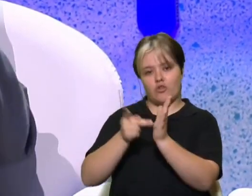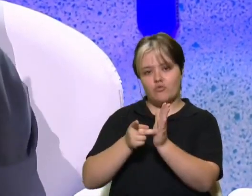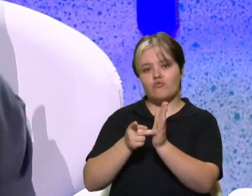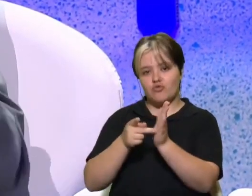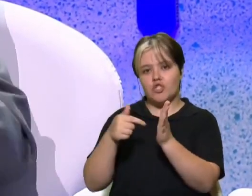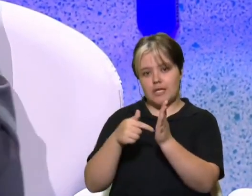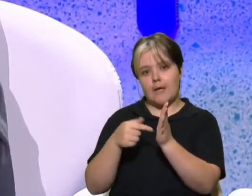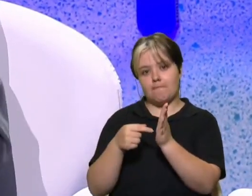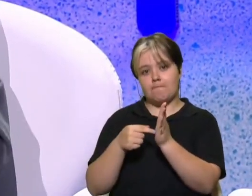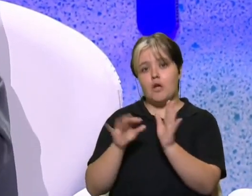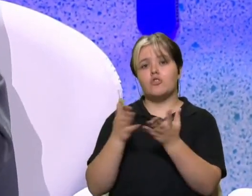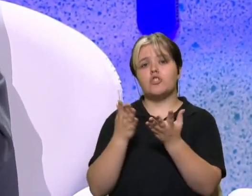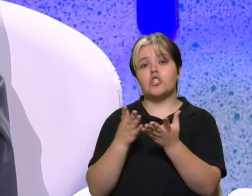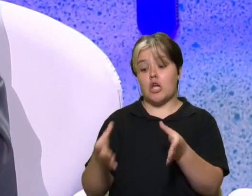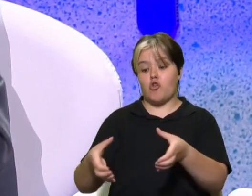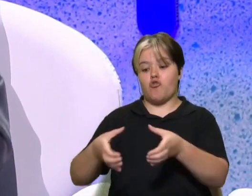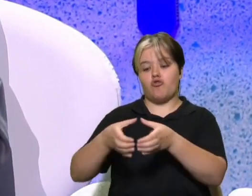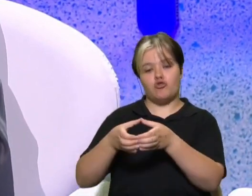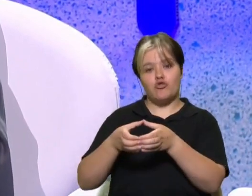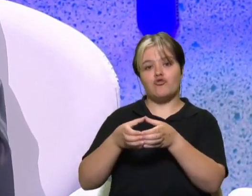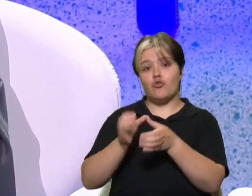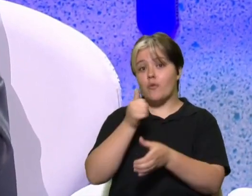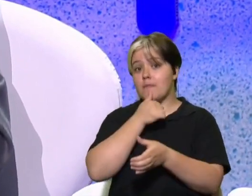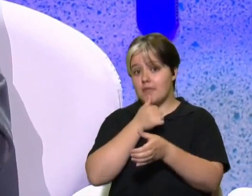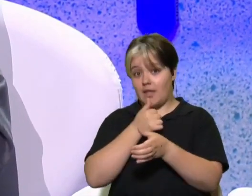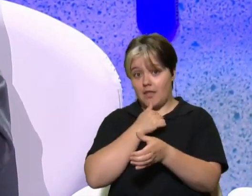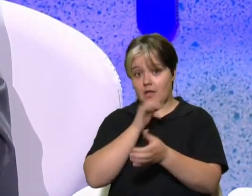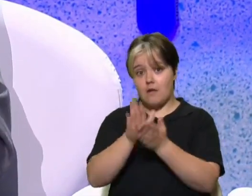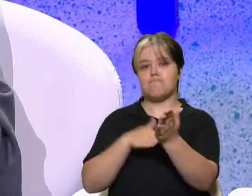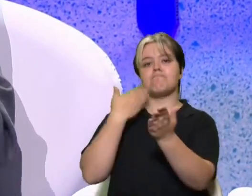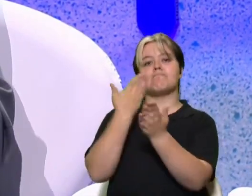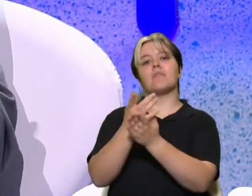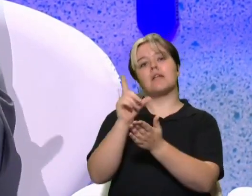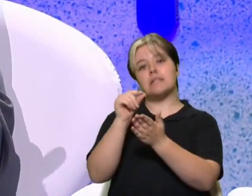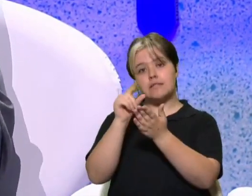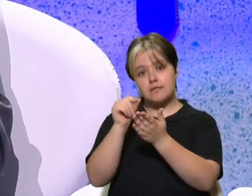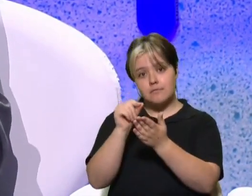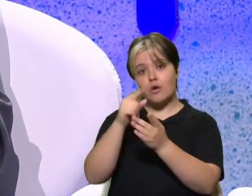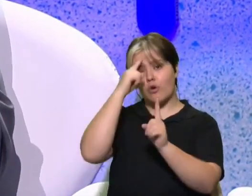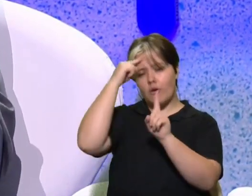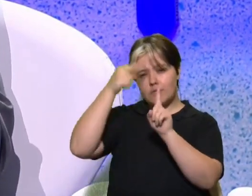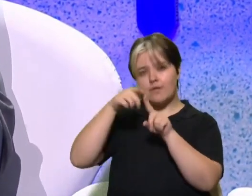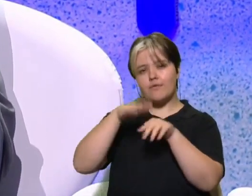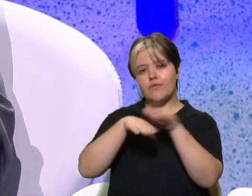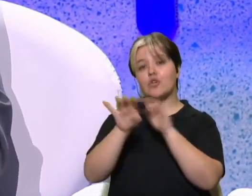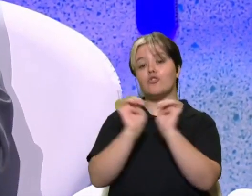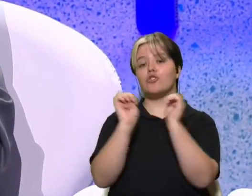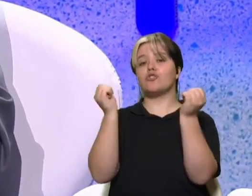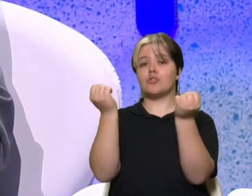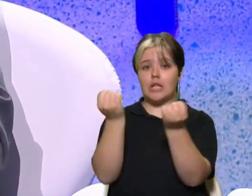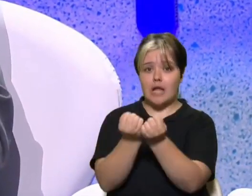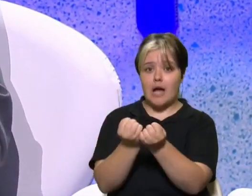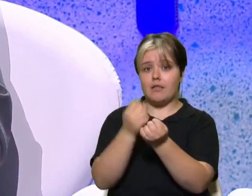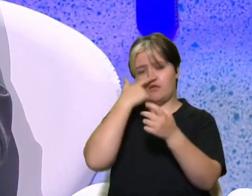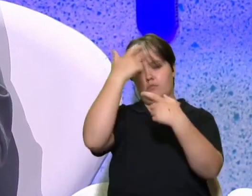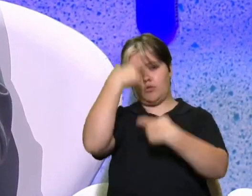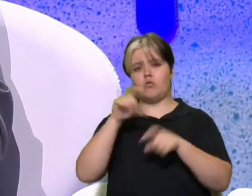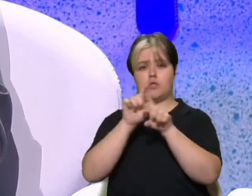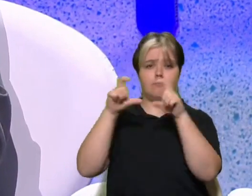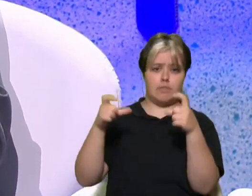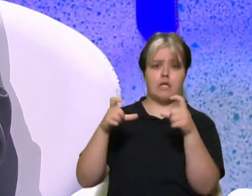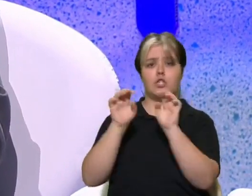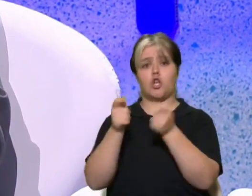of the value. Measures and proposals relate to society,